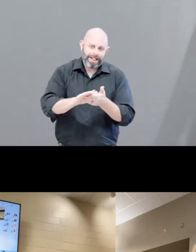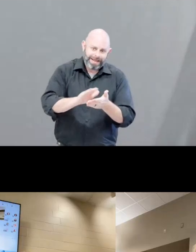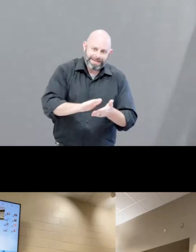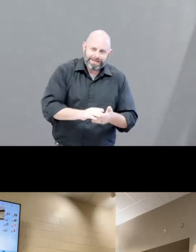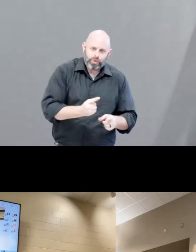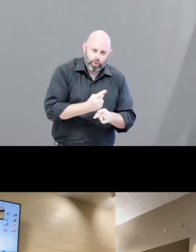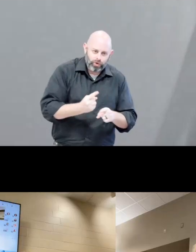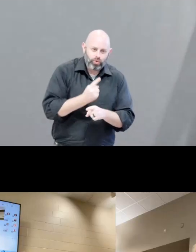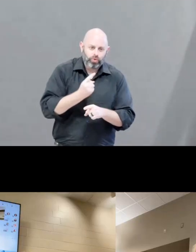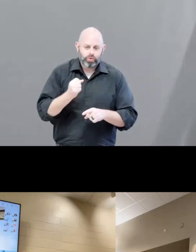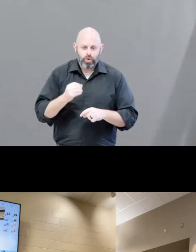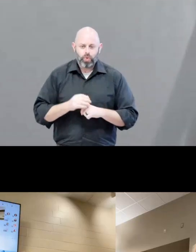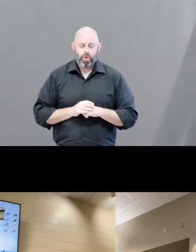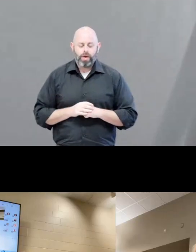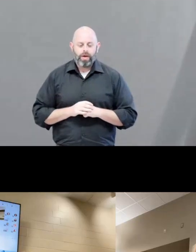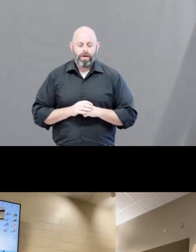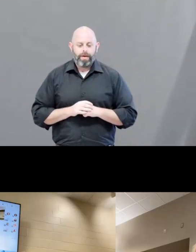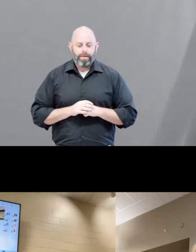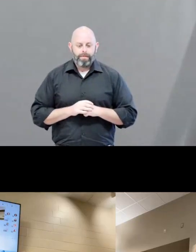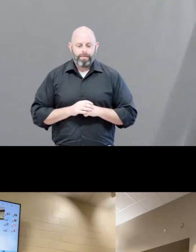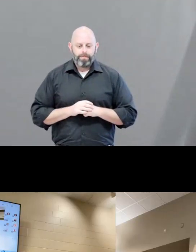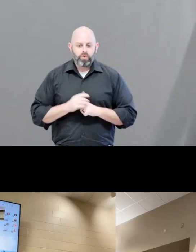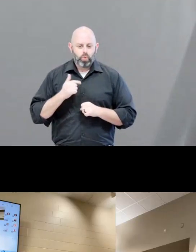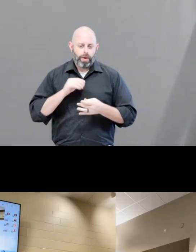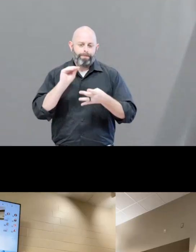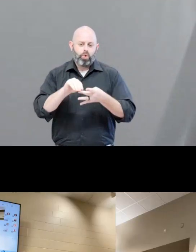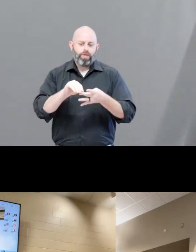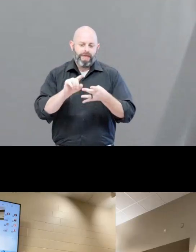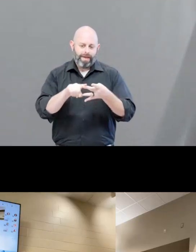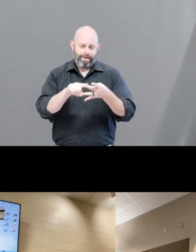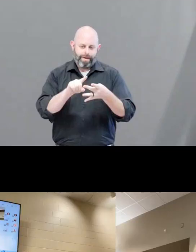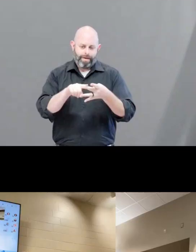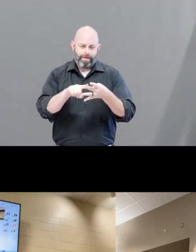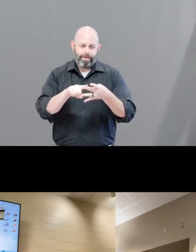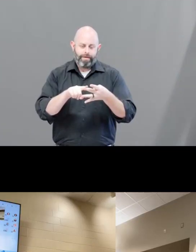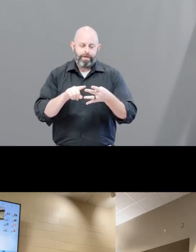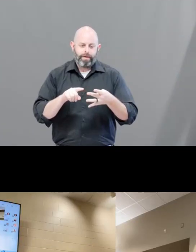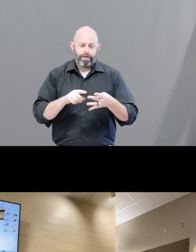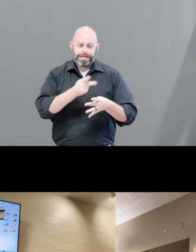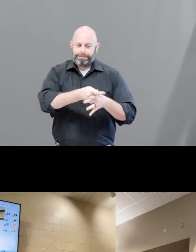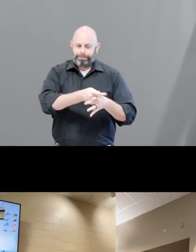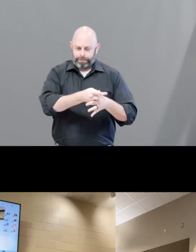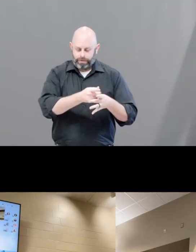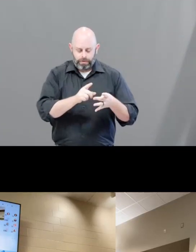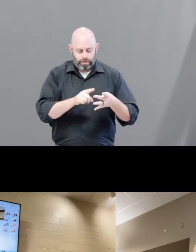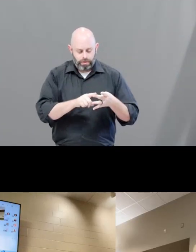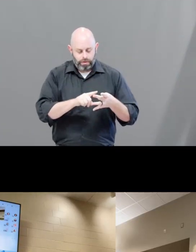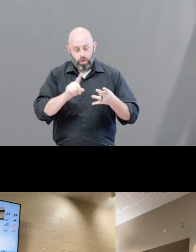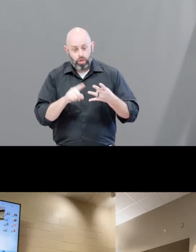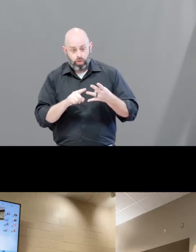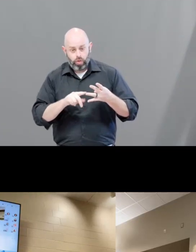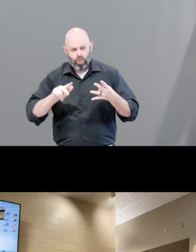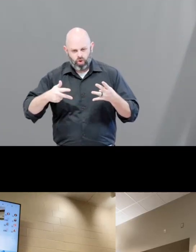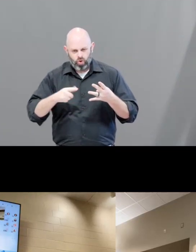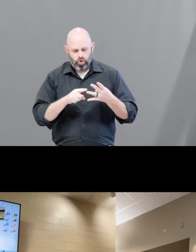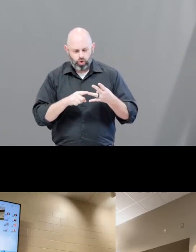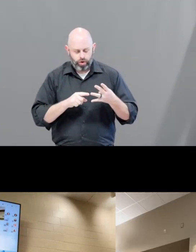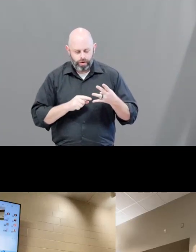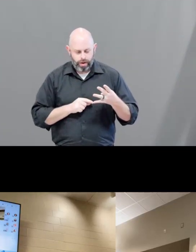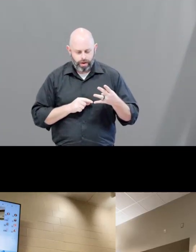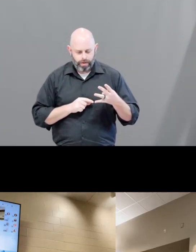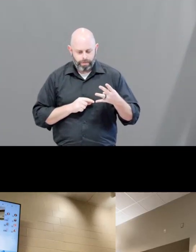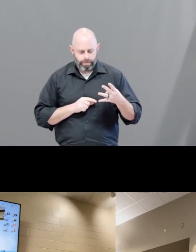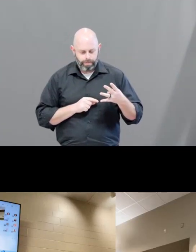regular basis. So we put that in there as well. And then the third one